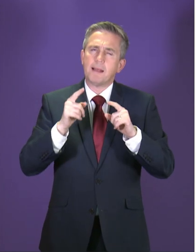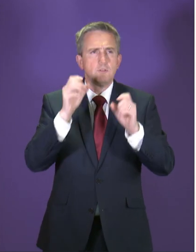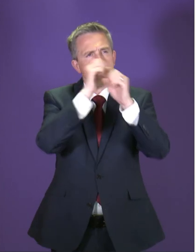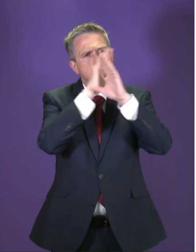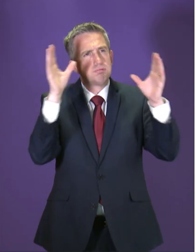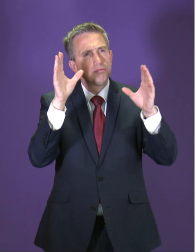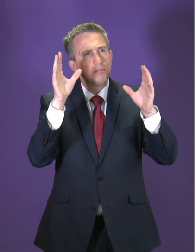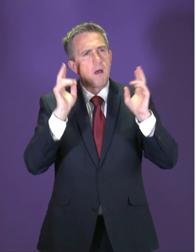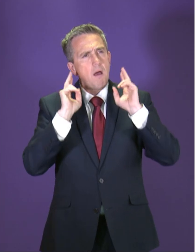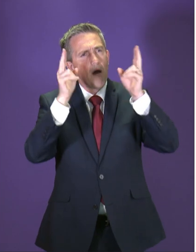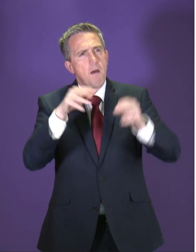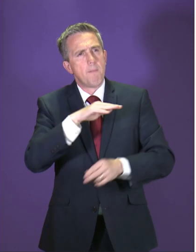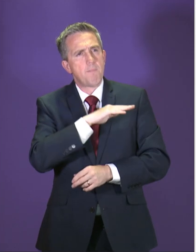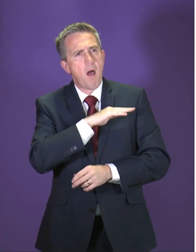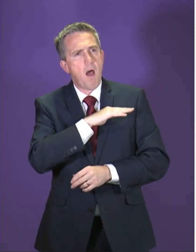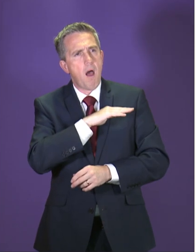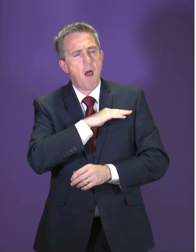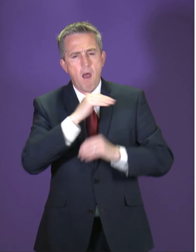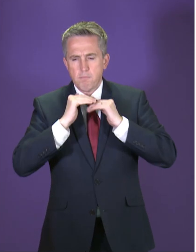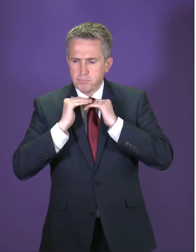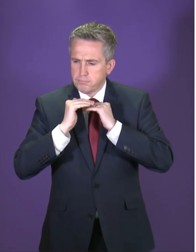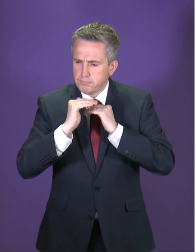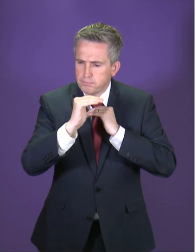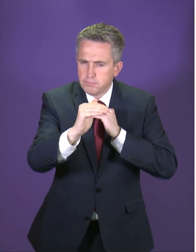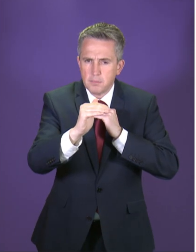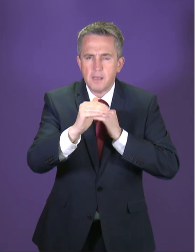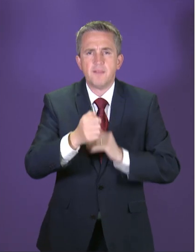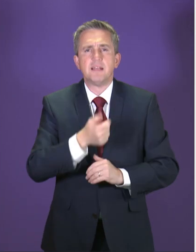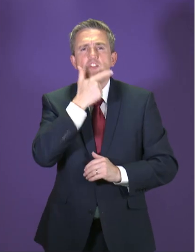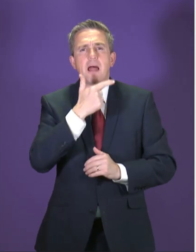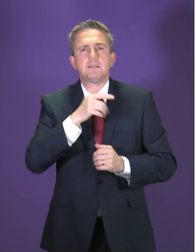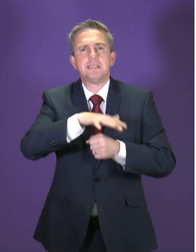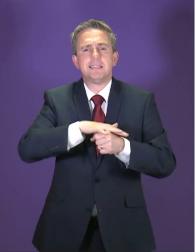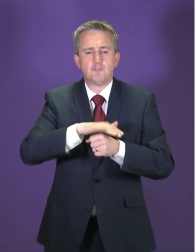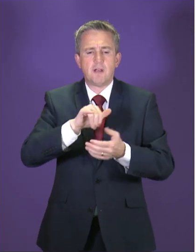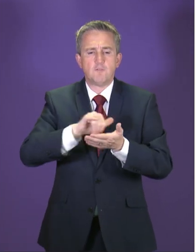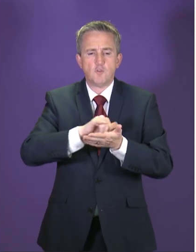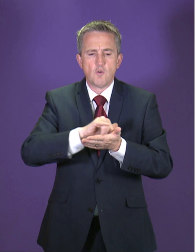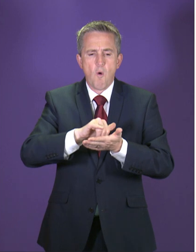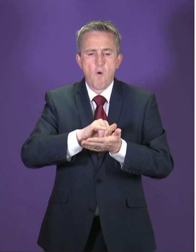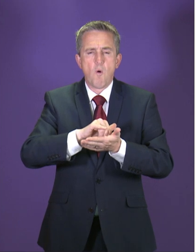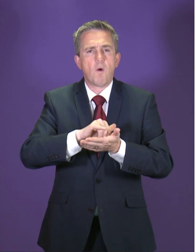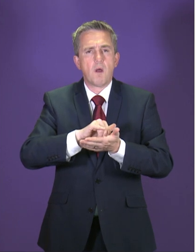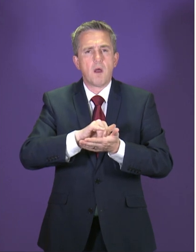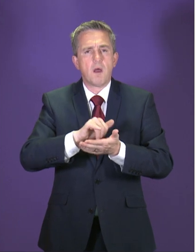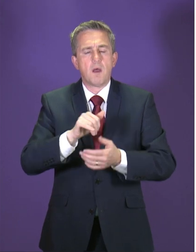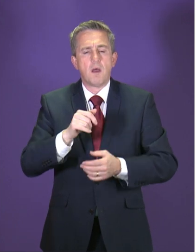air on obsolete urban infrastructure in the Chelsea district of New York. We were part of a